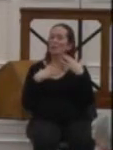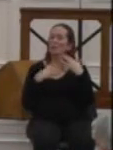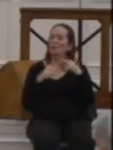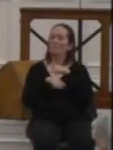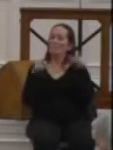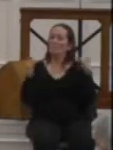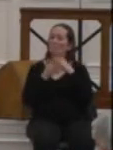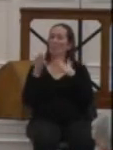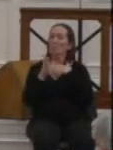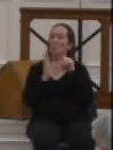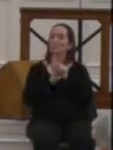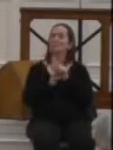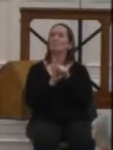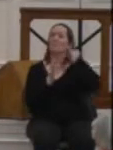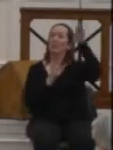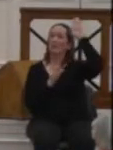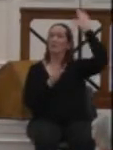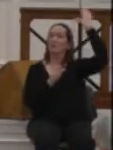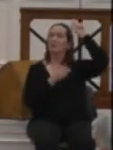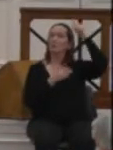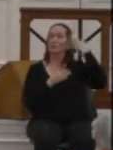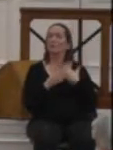God's grace protected me